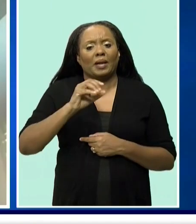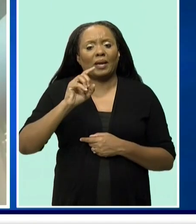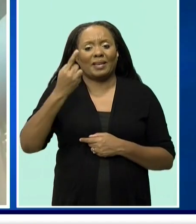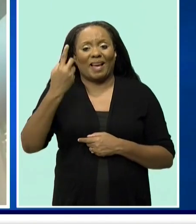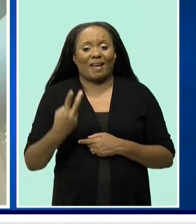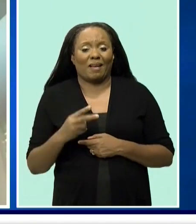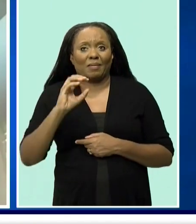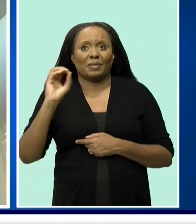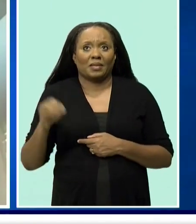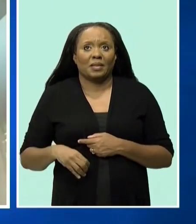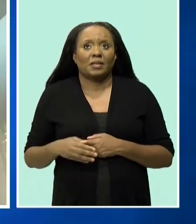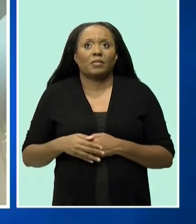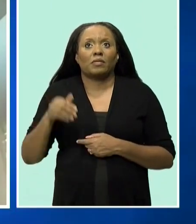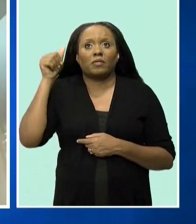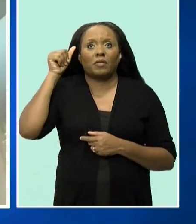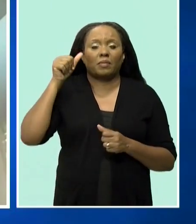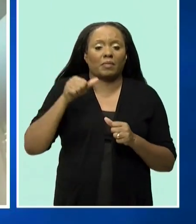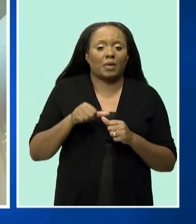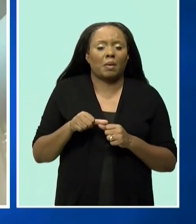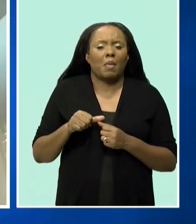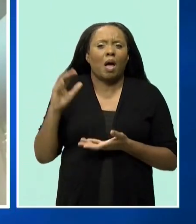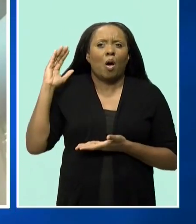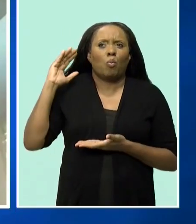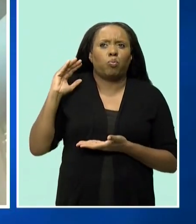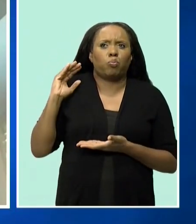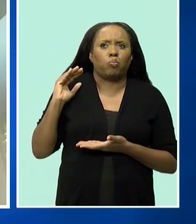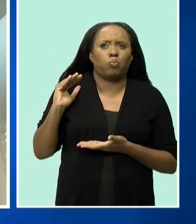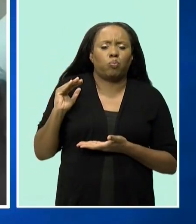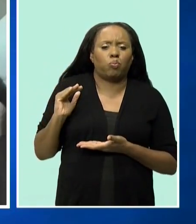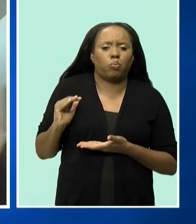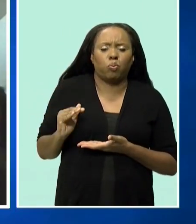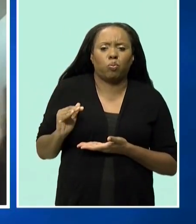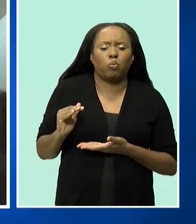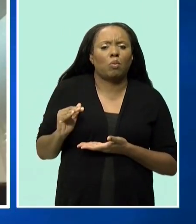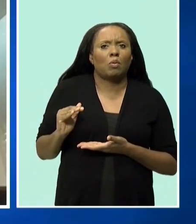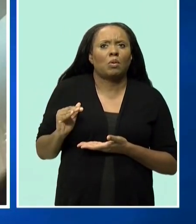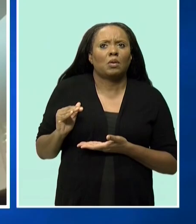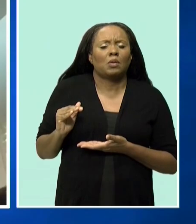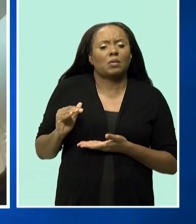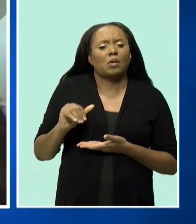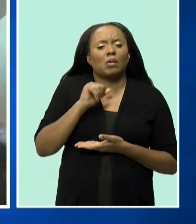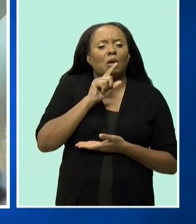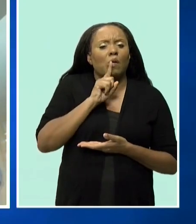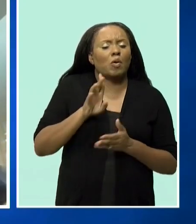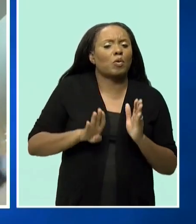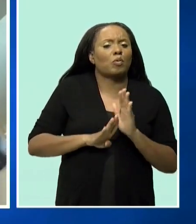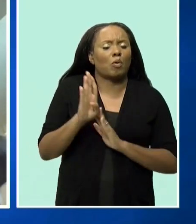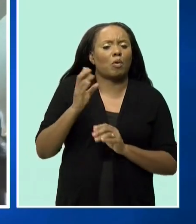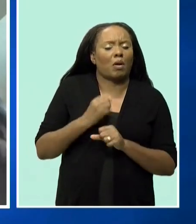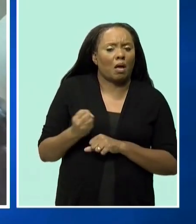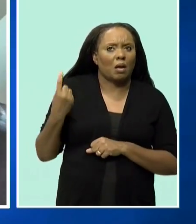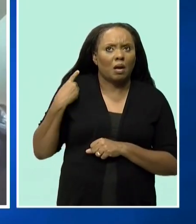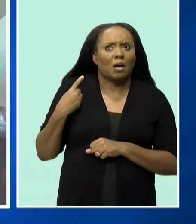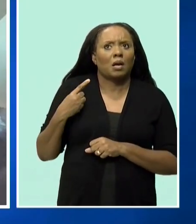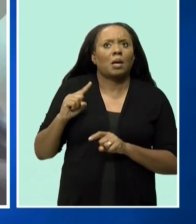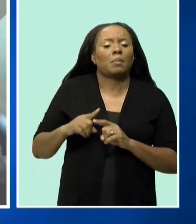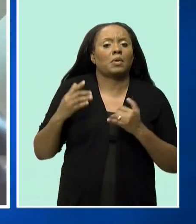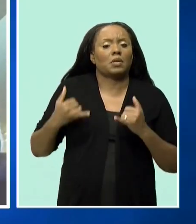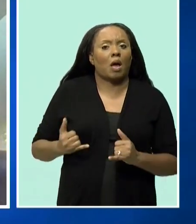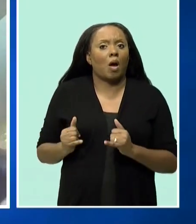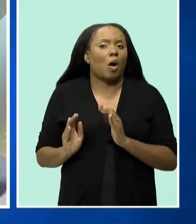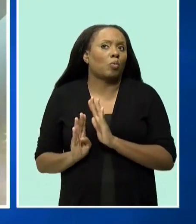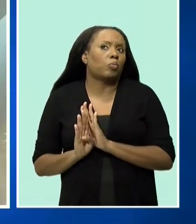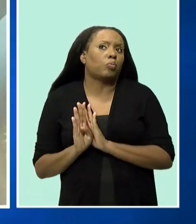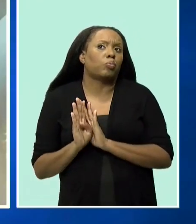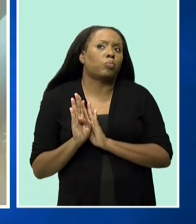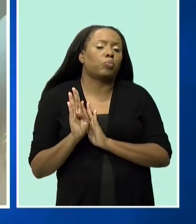by 14%, then it didn't do much in 2021. So coming from a smaller base, so you get this big boost in terms of growth.